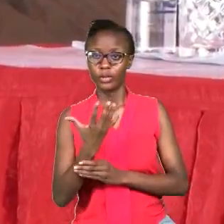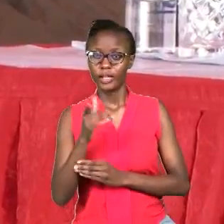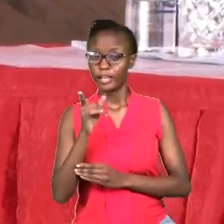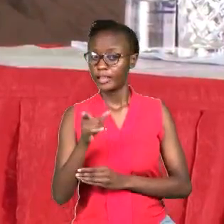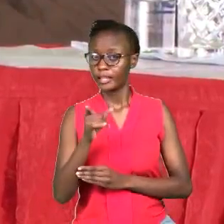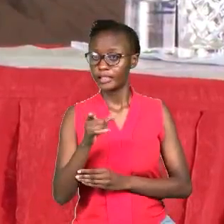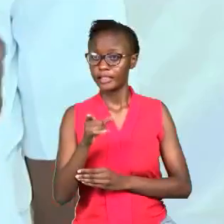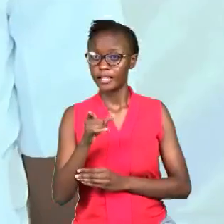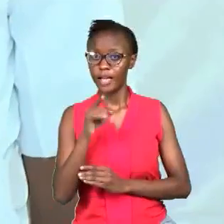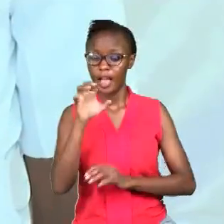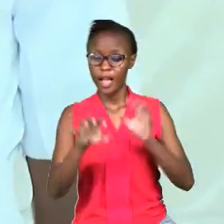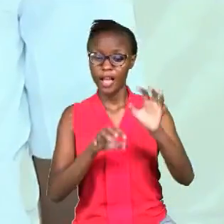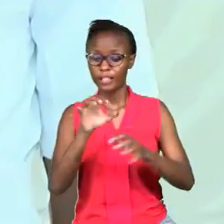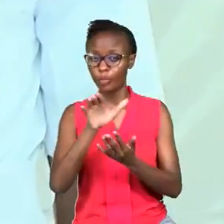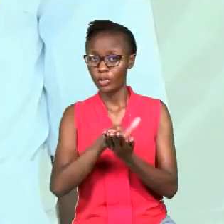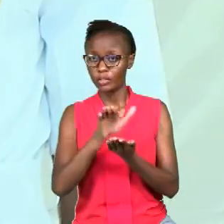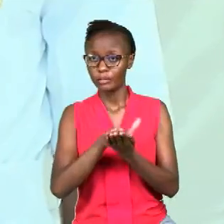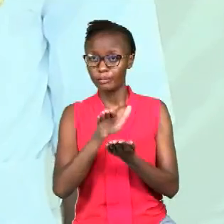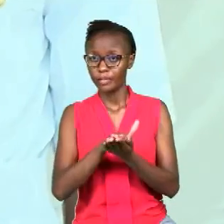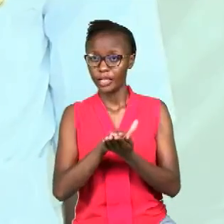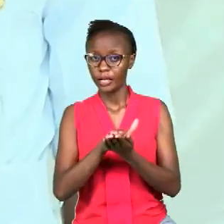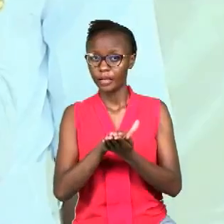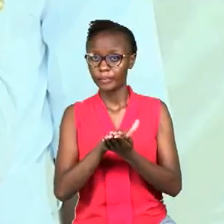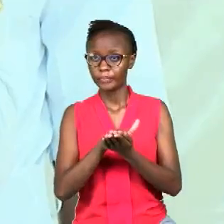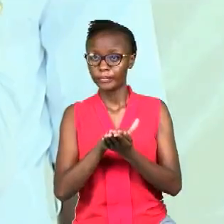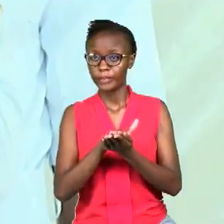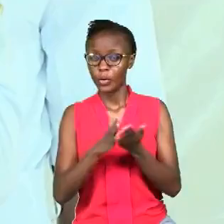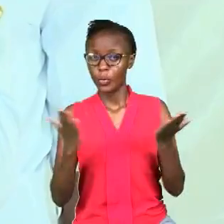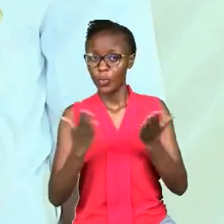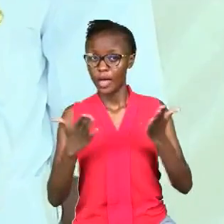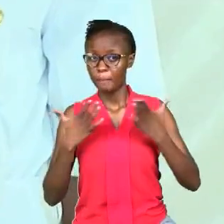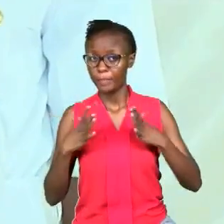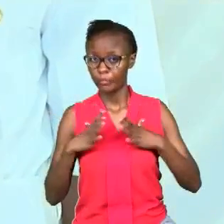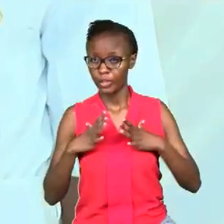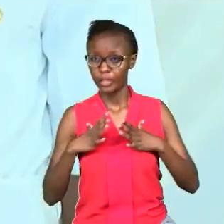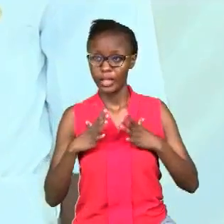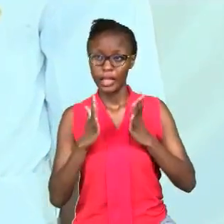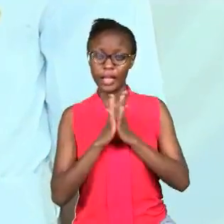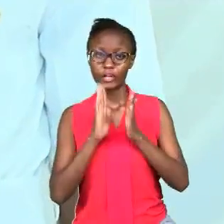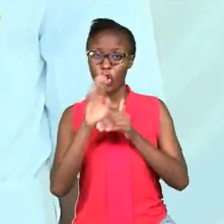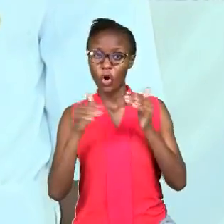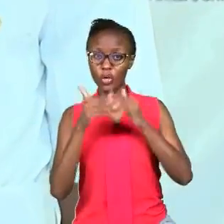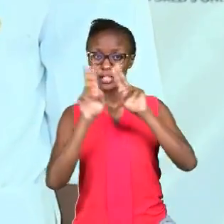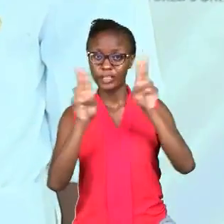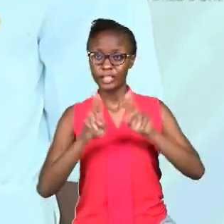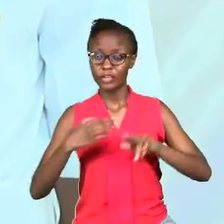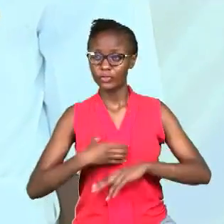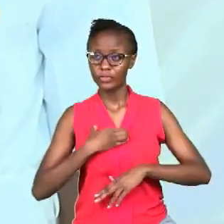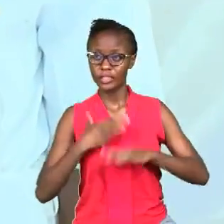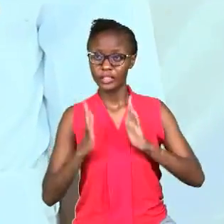residents and our international visitors can engage with nature against the